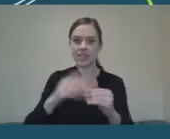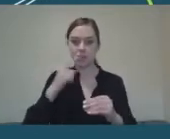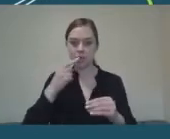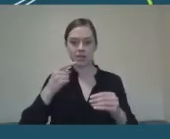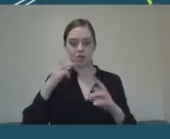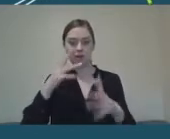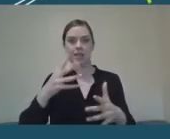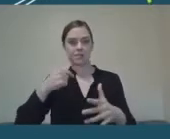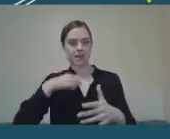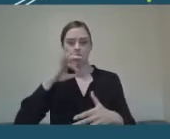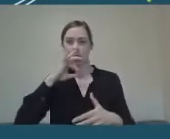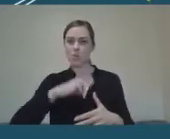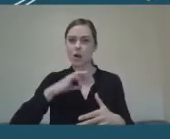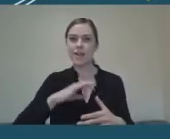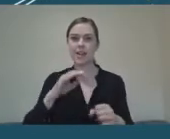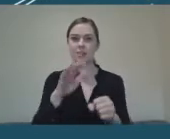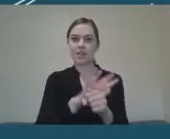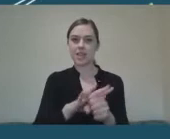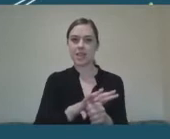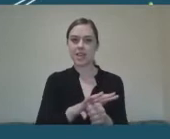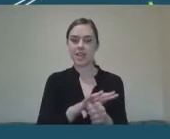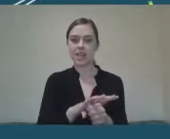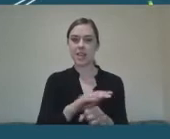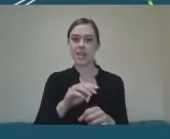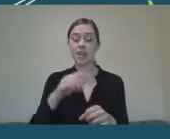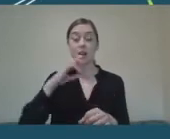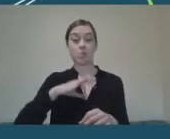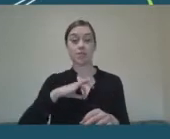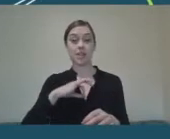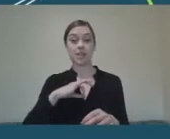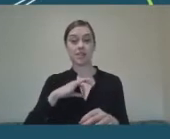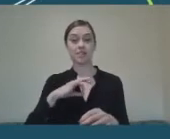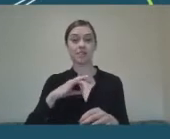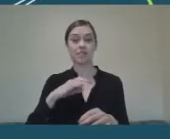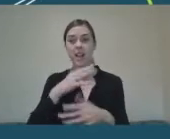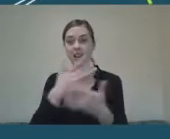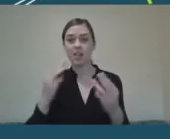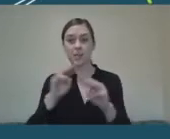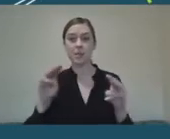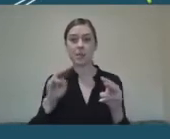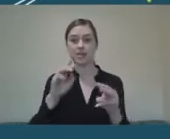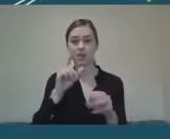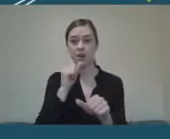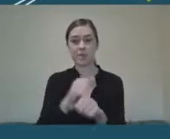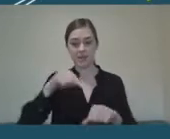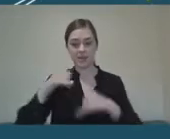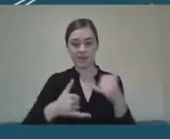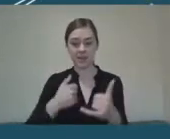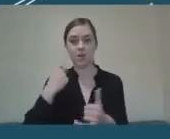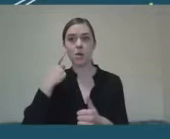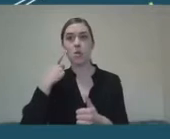privileged position. And privilege is something that a lot of people are throwing around this year, whether it's white privilege